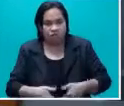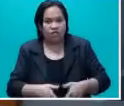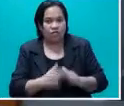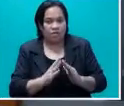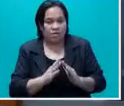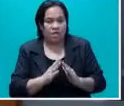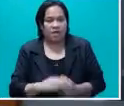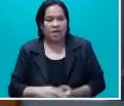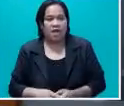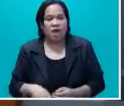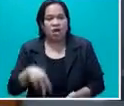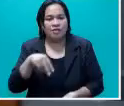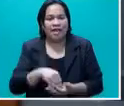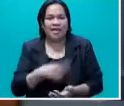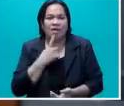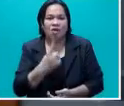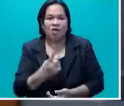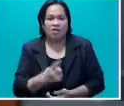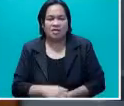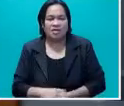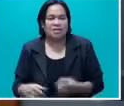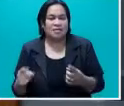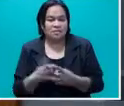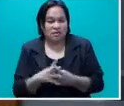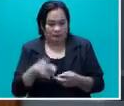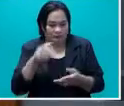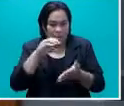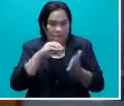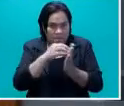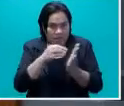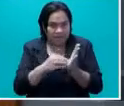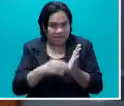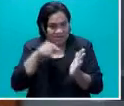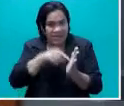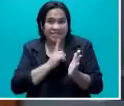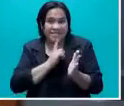our standing orders. And particular parts of that standing orders